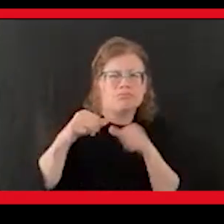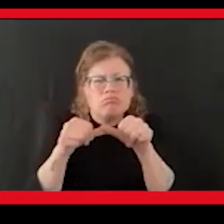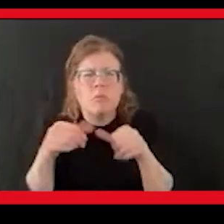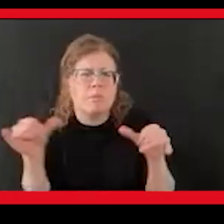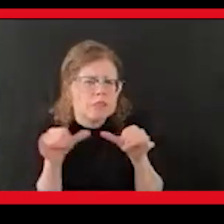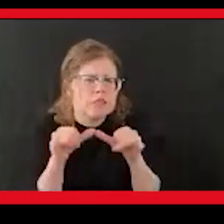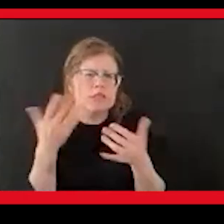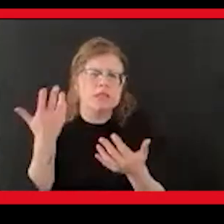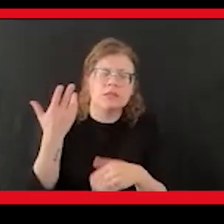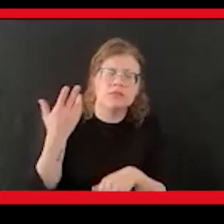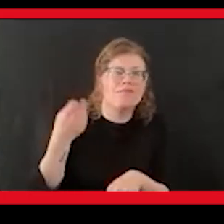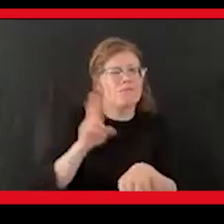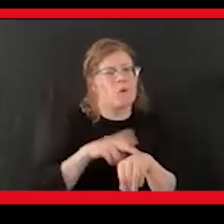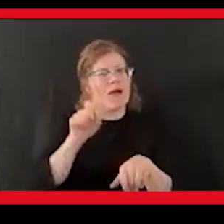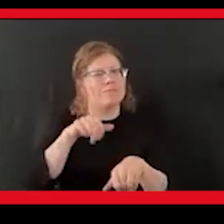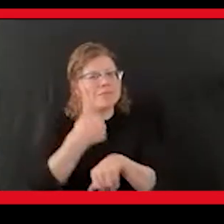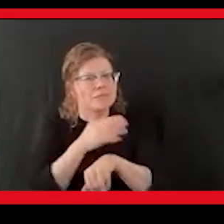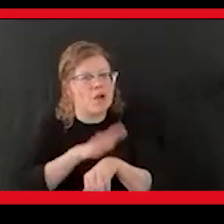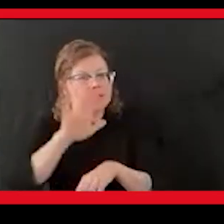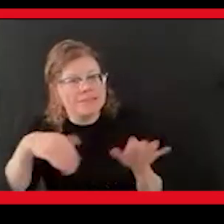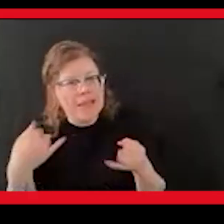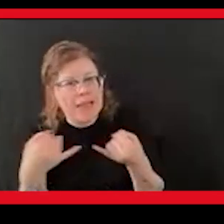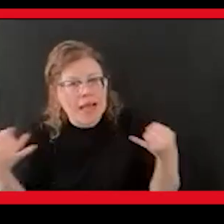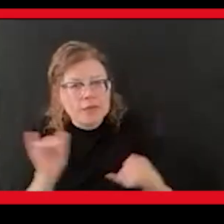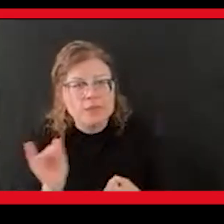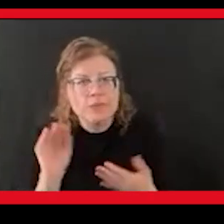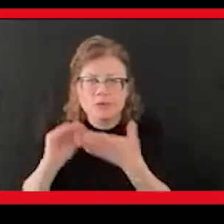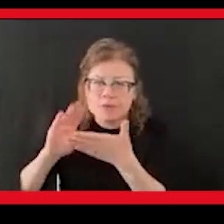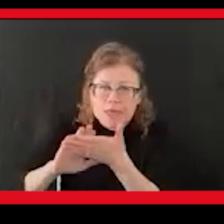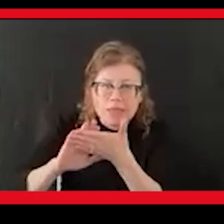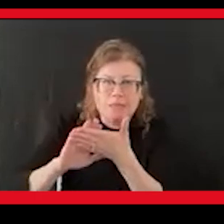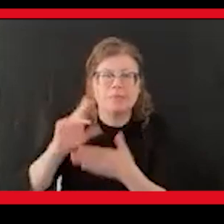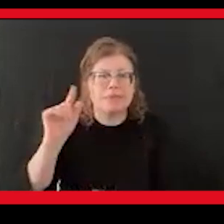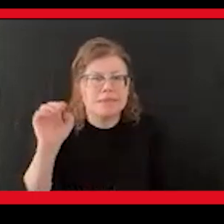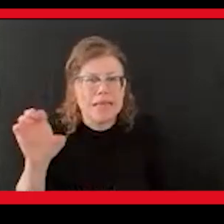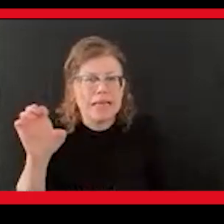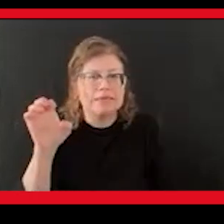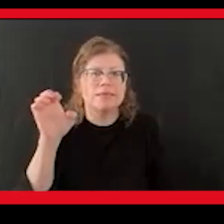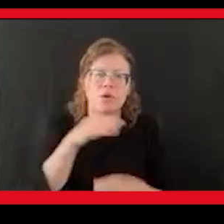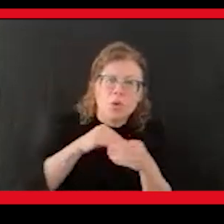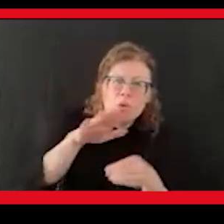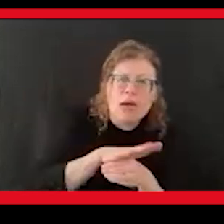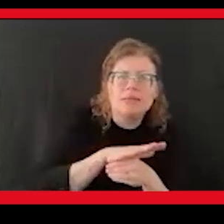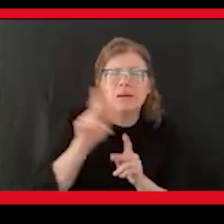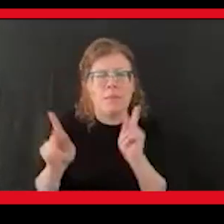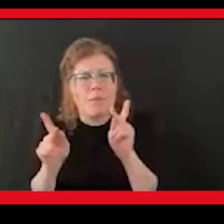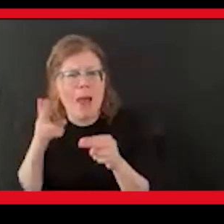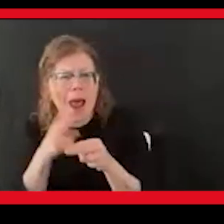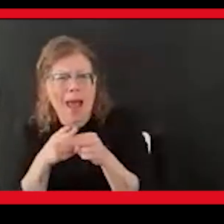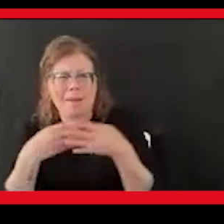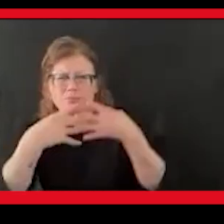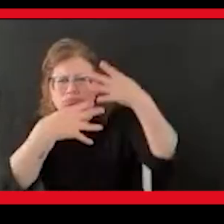locations, and/or people involved in each step. Here, you can also indicate what is confirmed